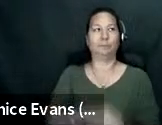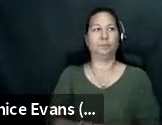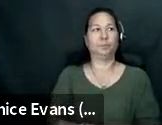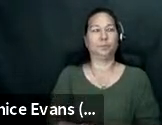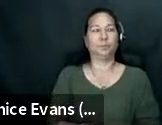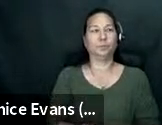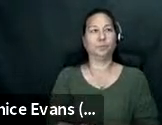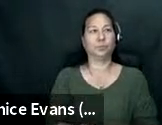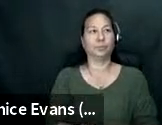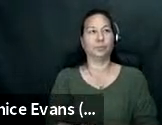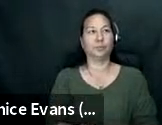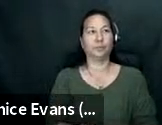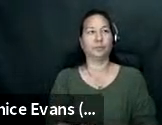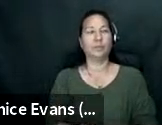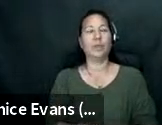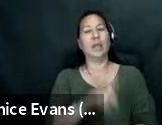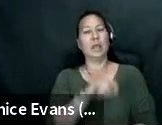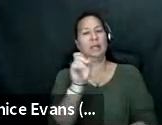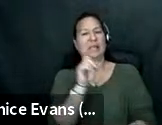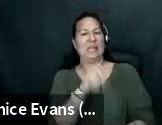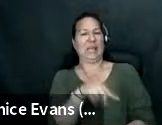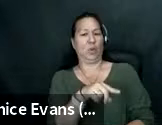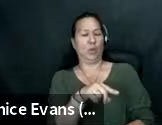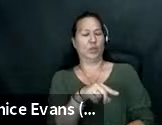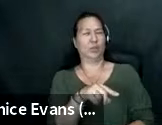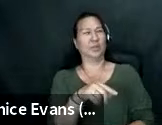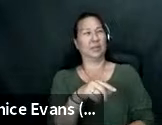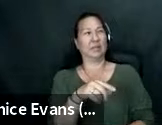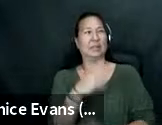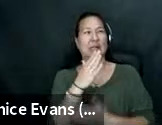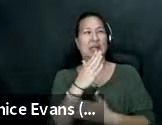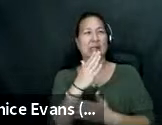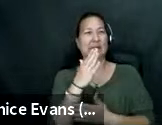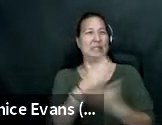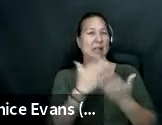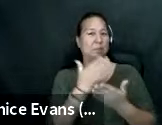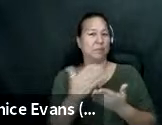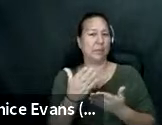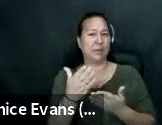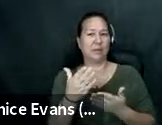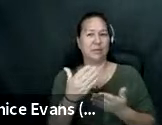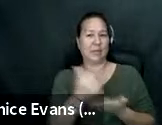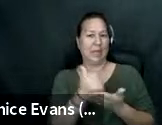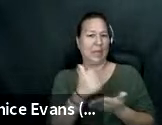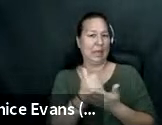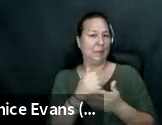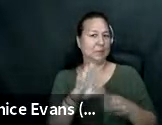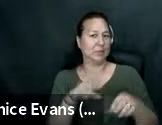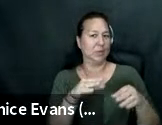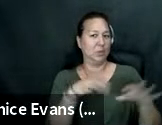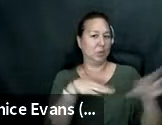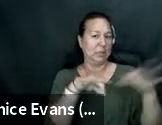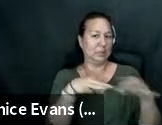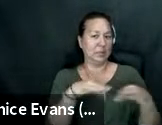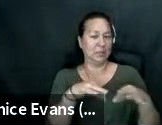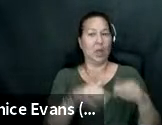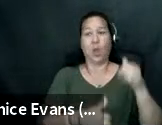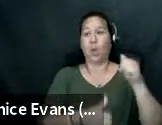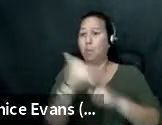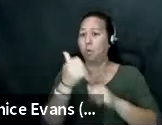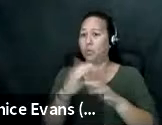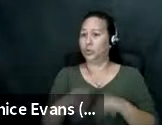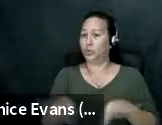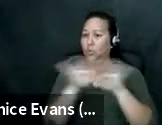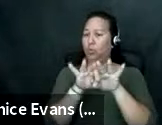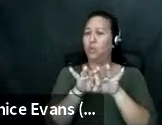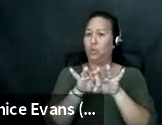I think the question was asking for sort of something to help explain this. You know, the most important thing is the state's